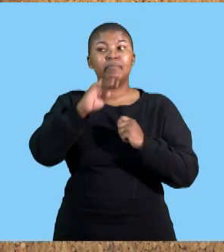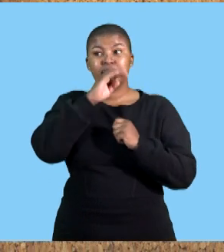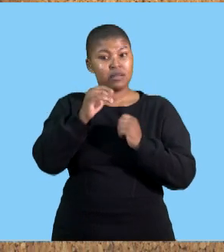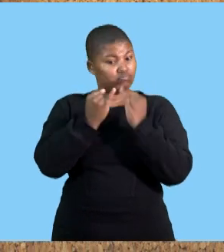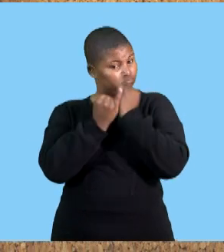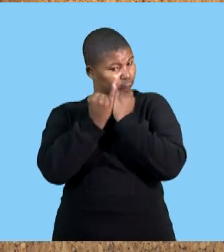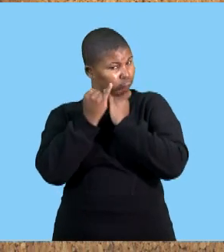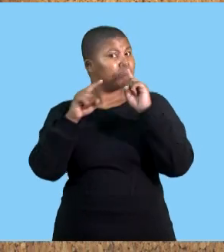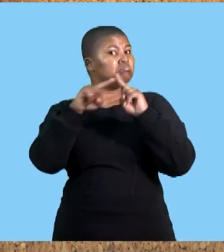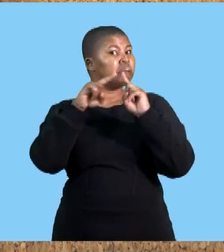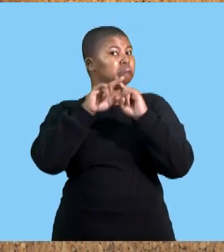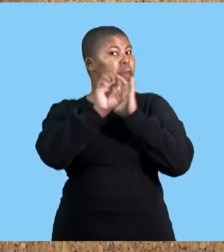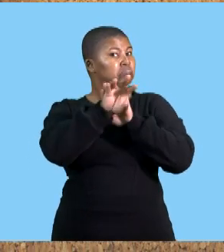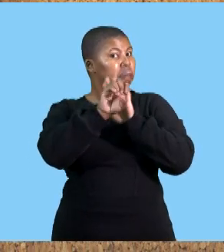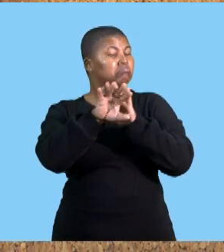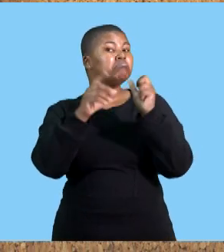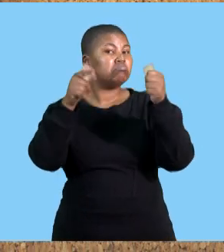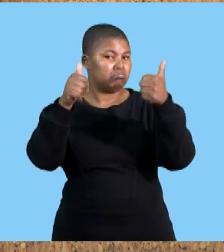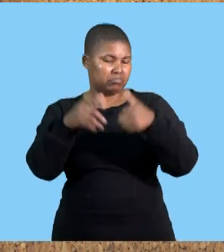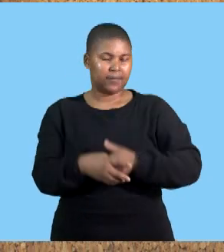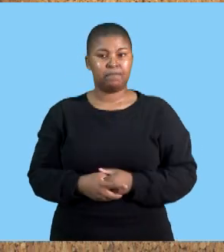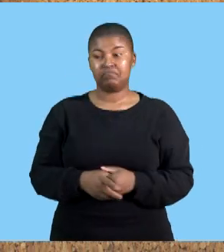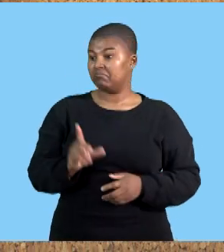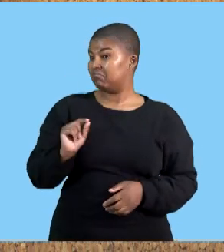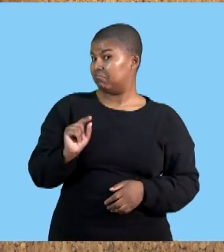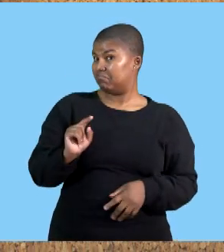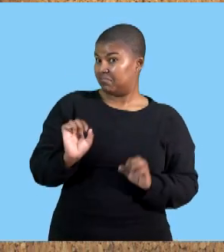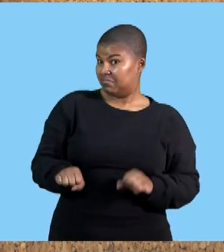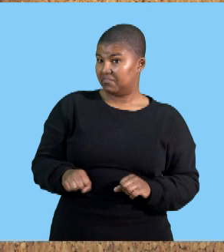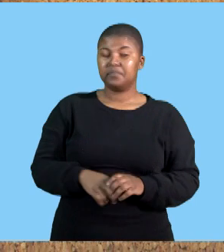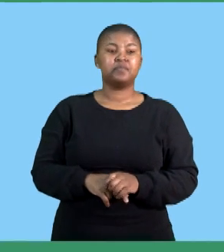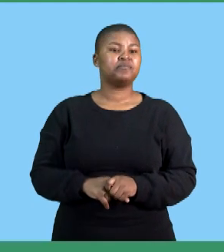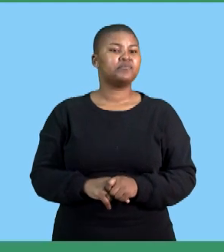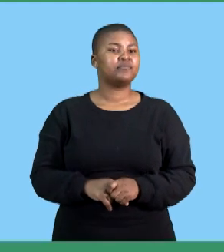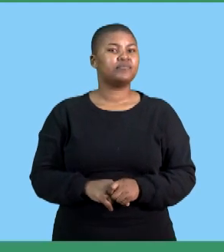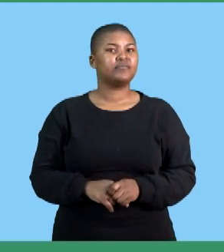to remain competitive in the market. Now that's interesting.